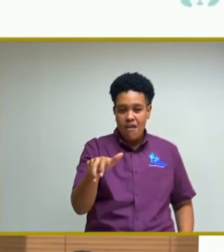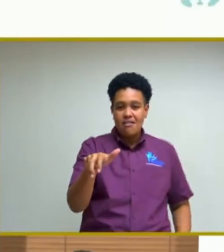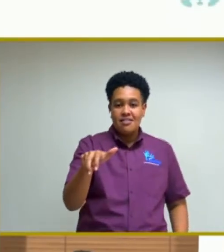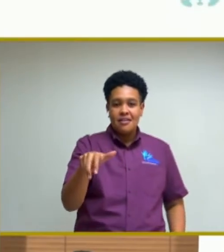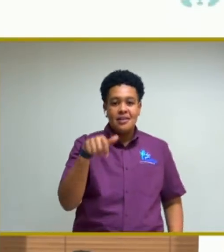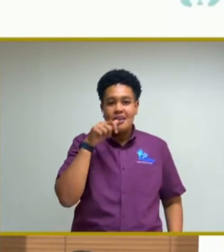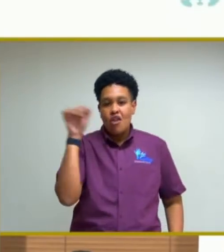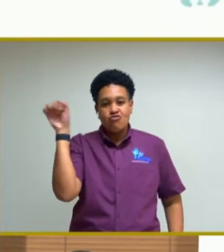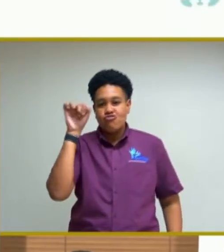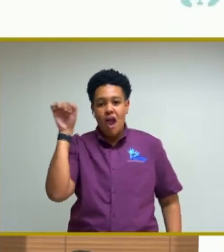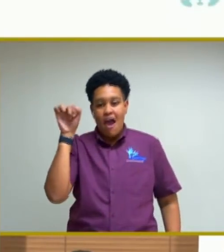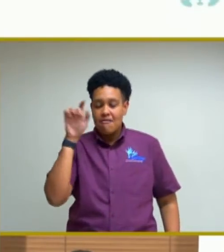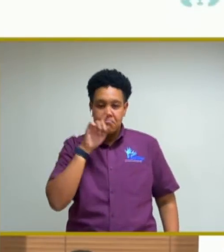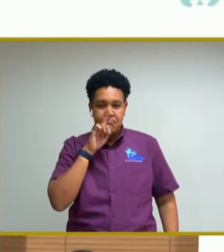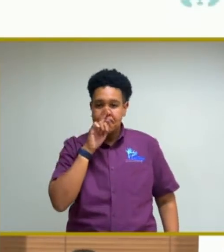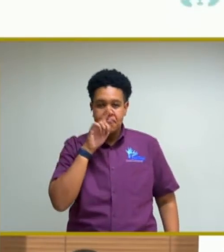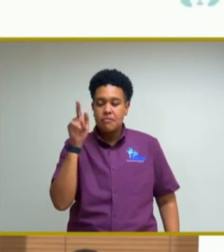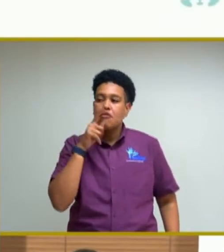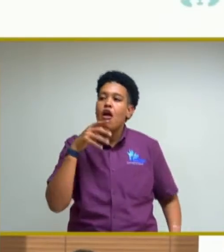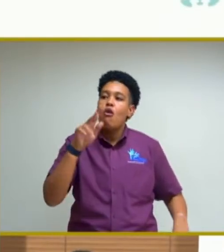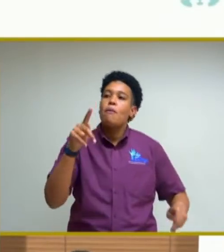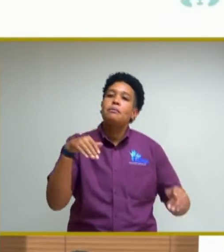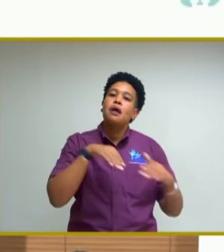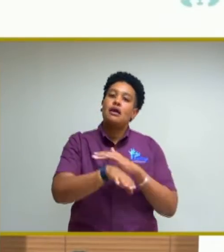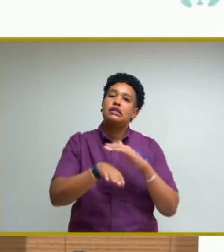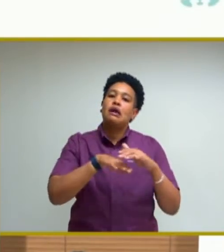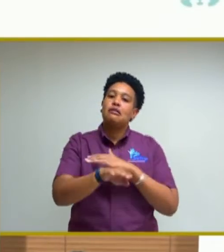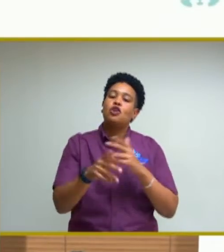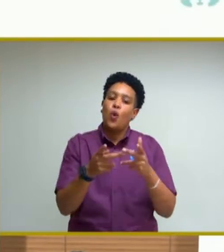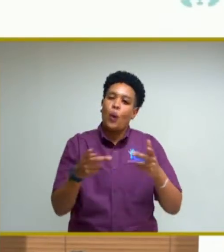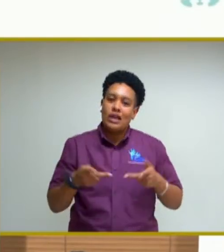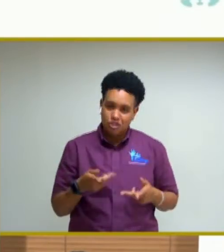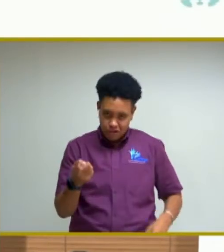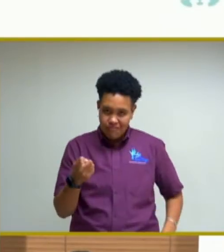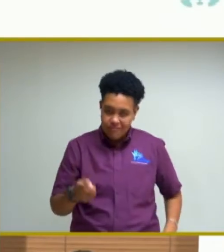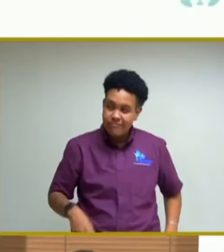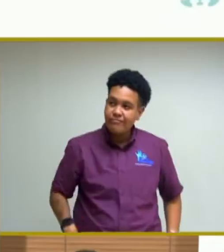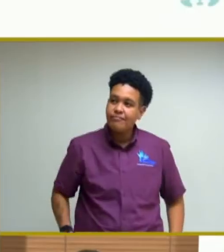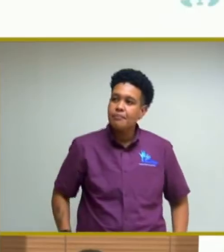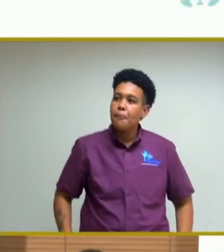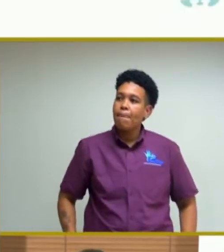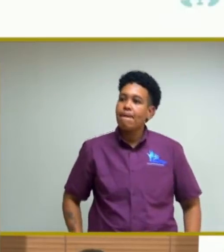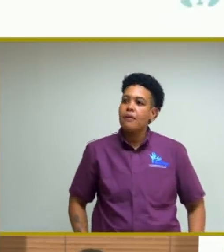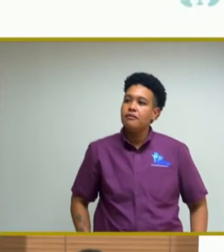persons to enter the facility. Next.